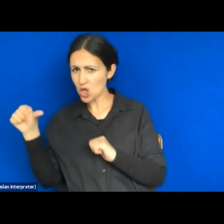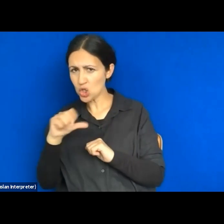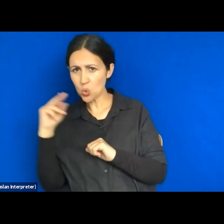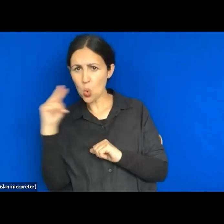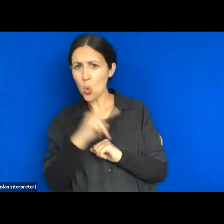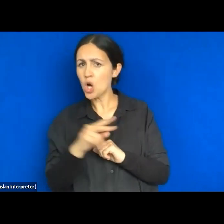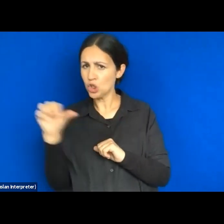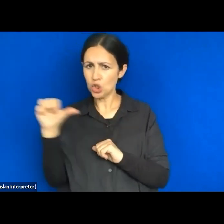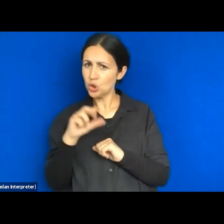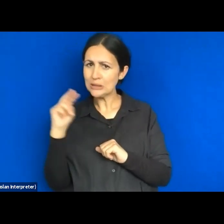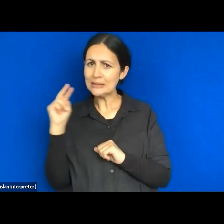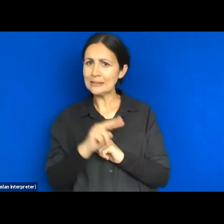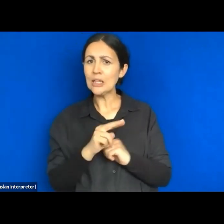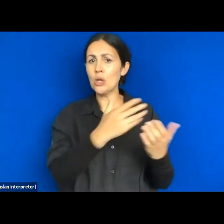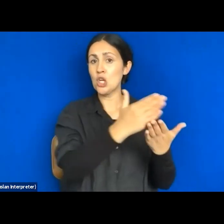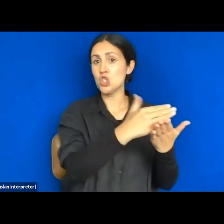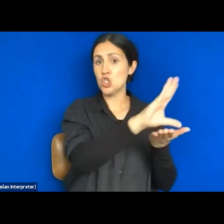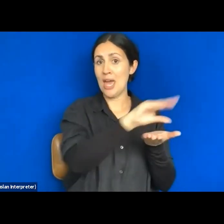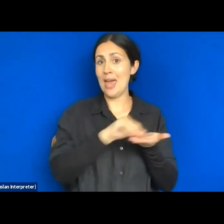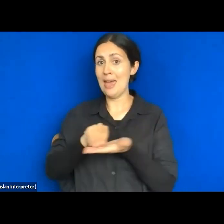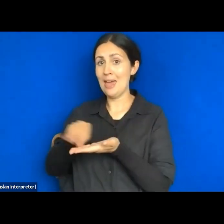They're easily shareable. And